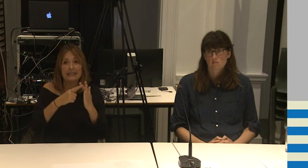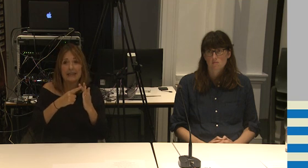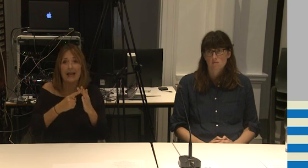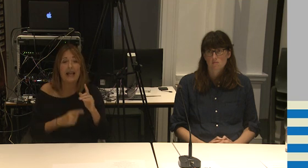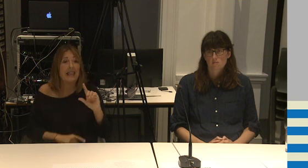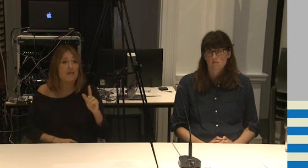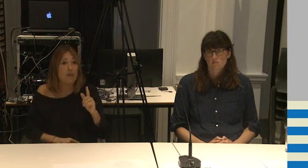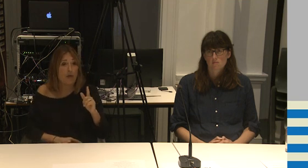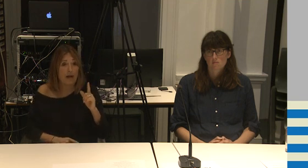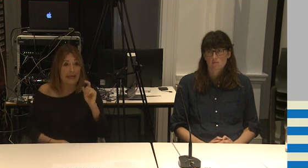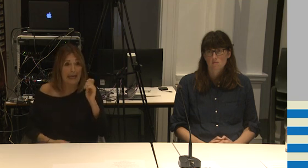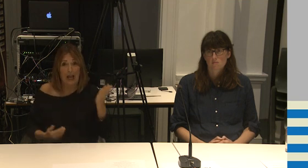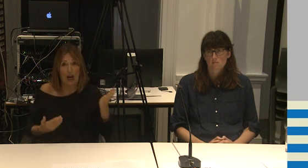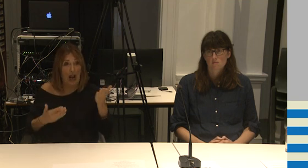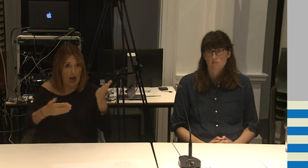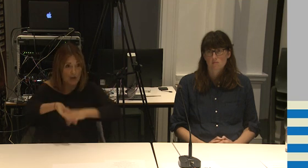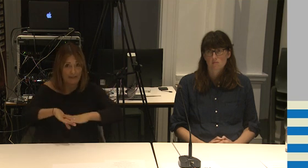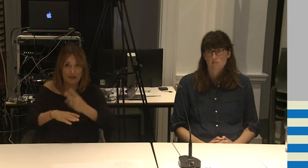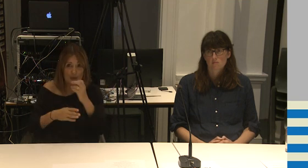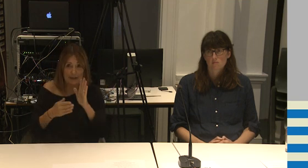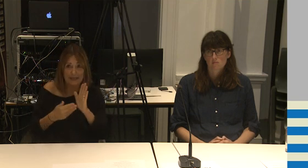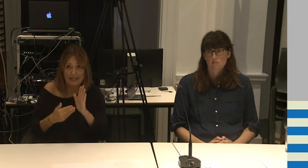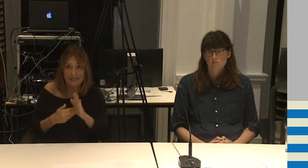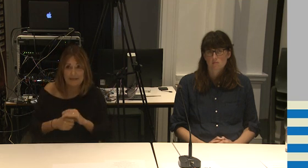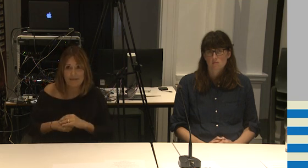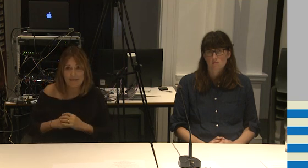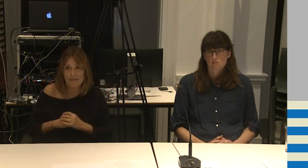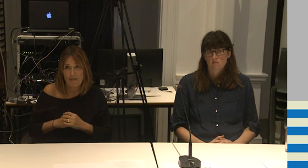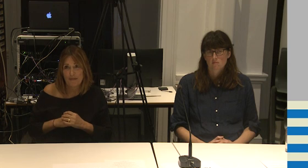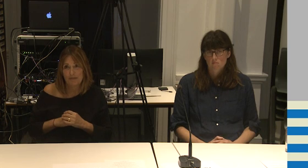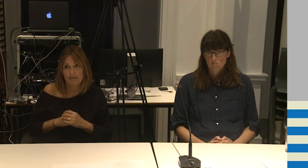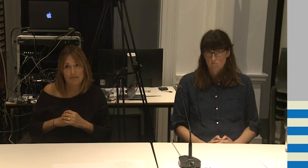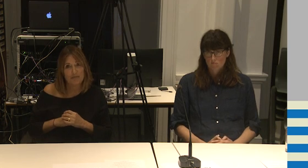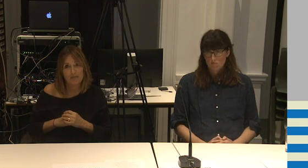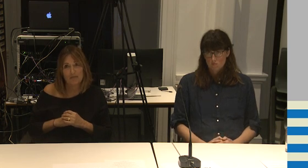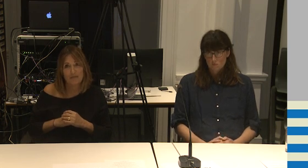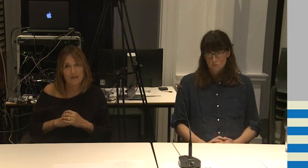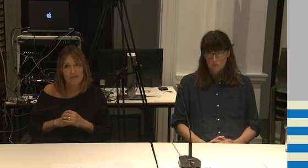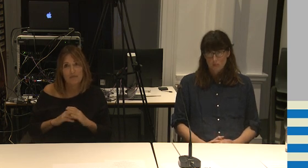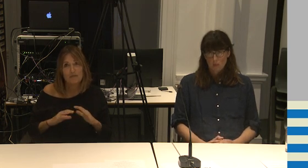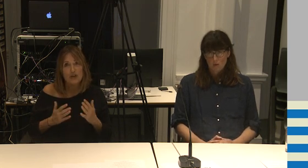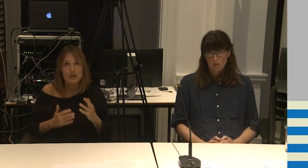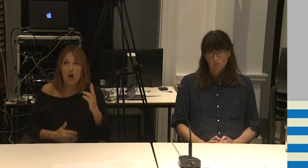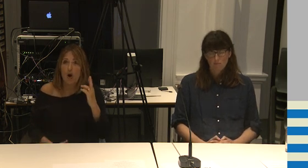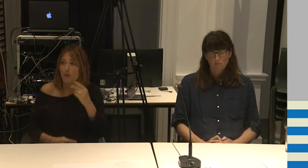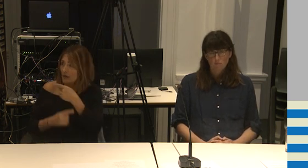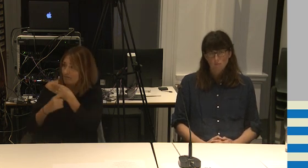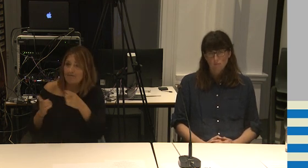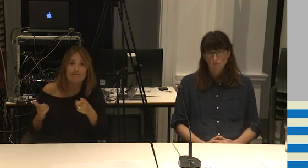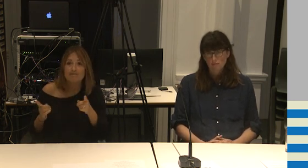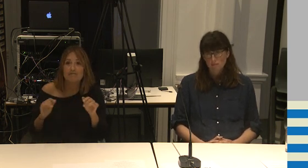Tate Gallery in Liverpool for about 20 minutes or something like that. And I'm just hoping it might be of interest